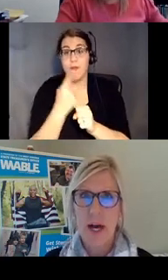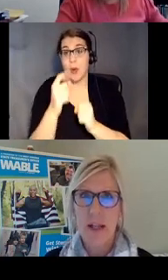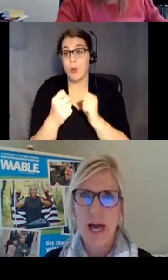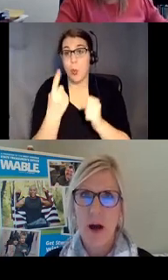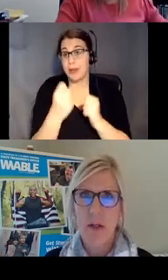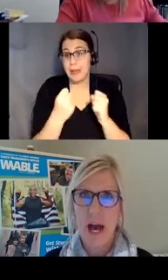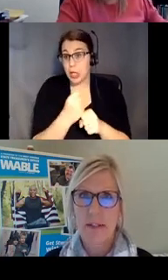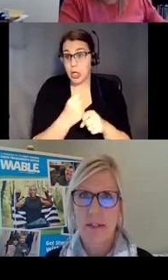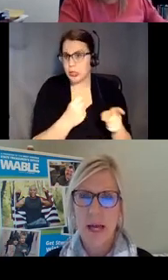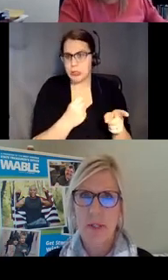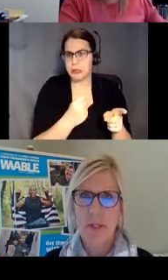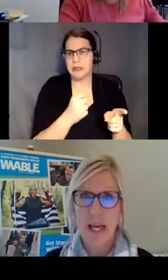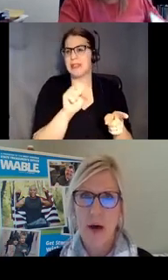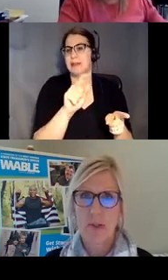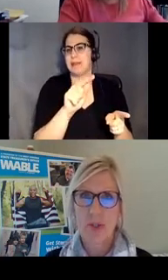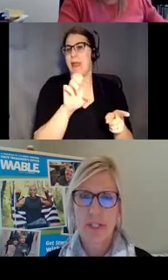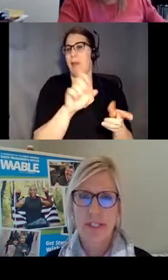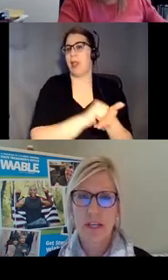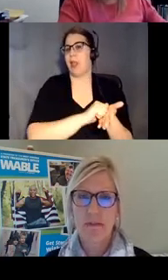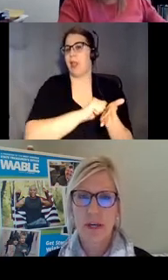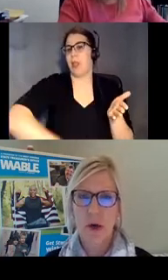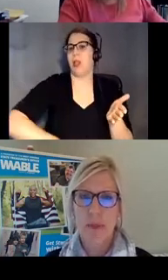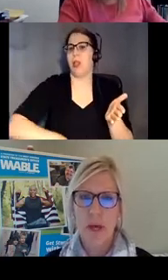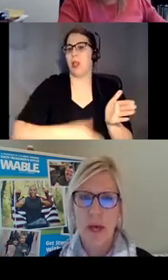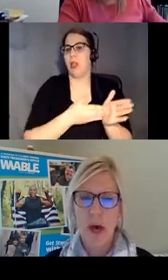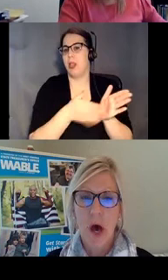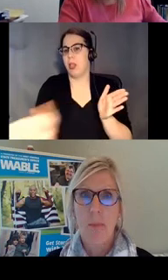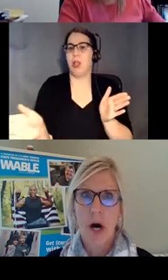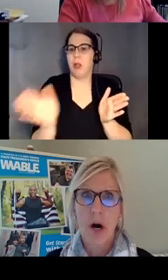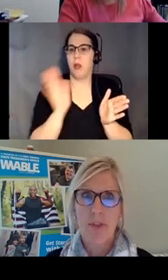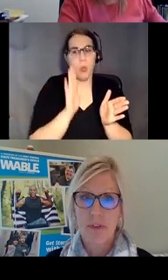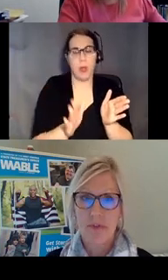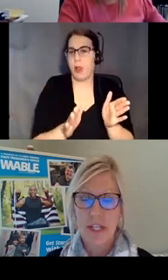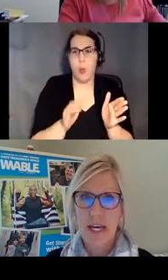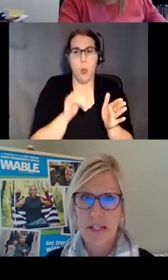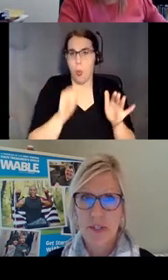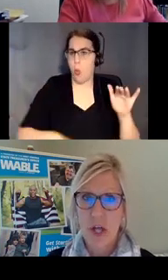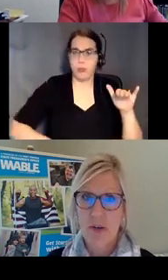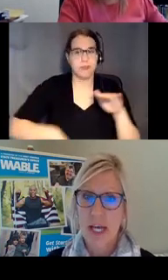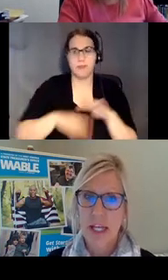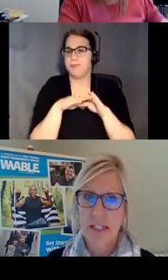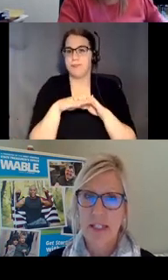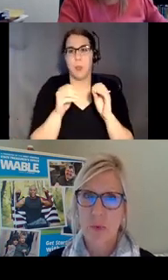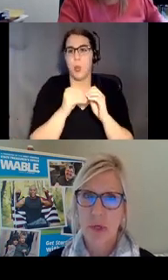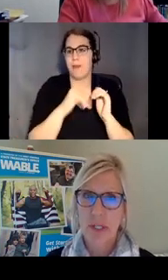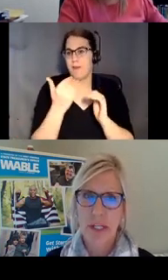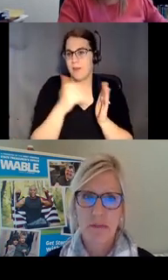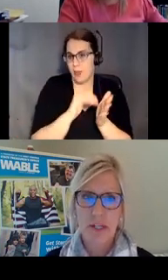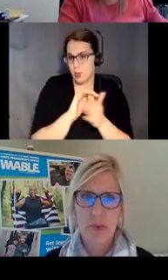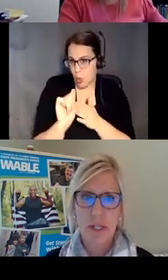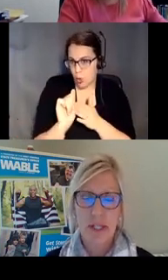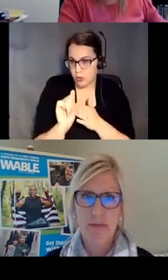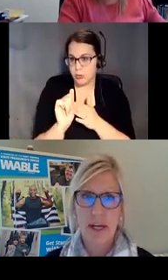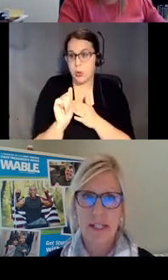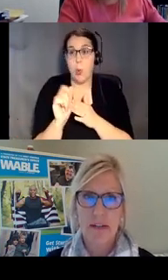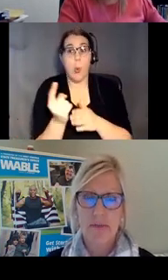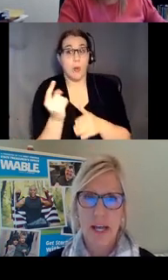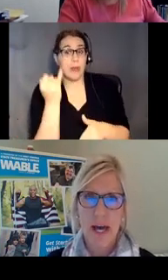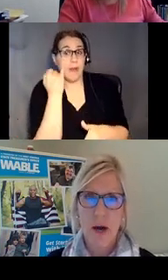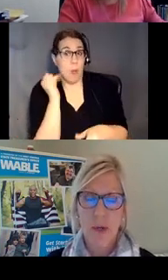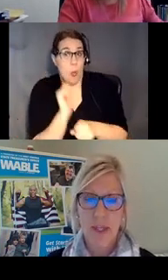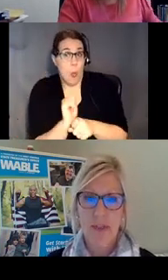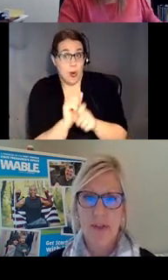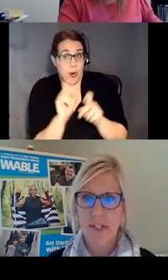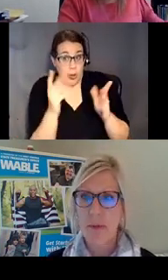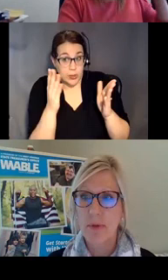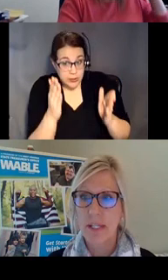going to allow that Stable account to receive above the $15,000 unless it's a working individual and they've identified